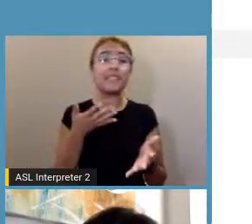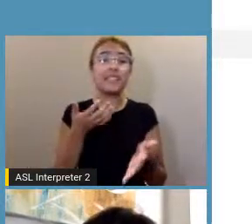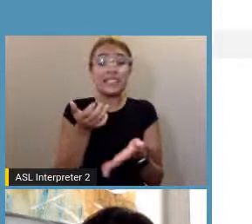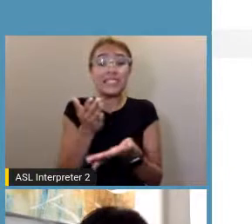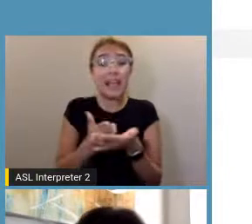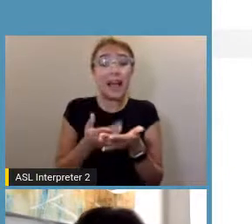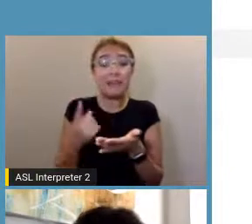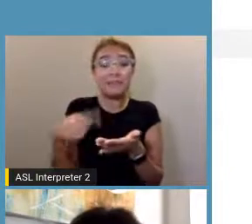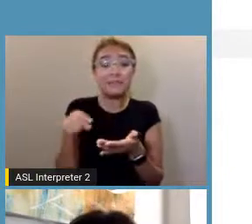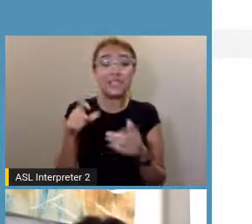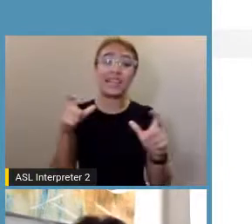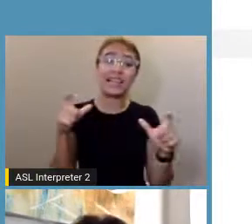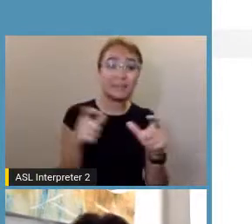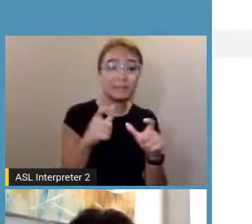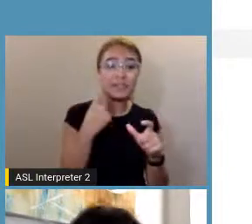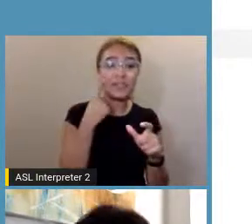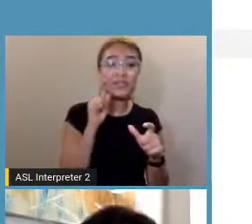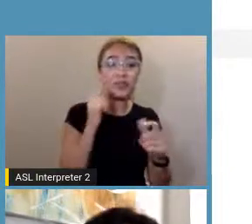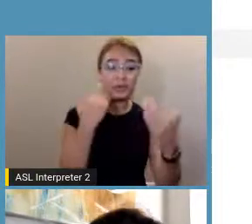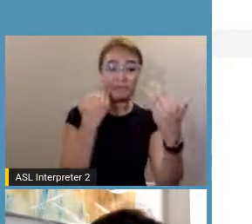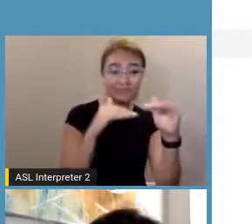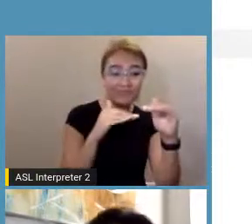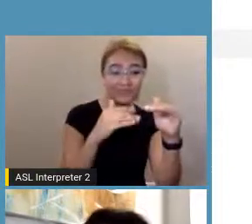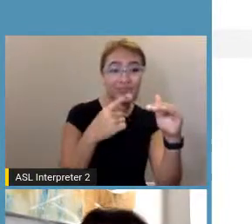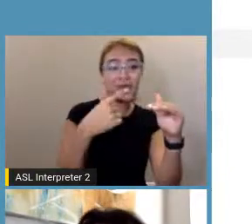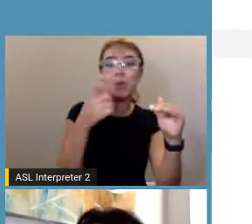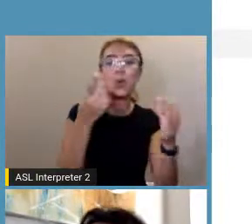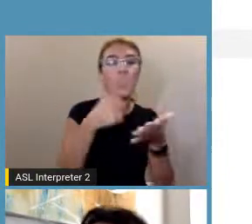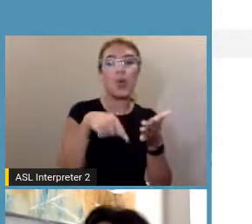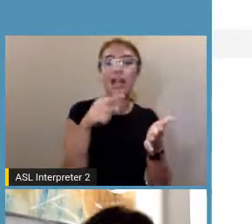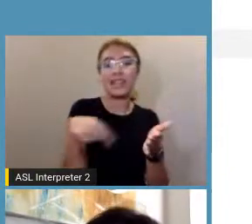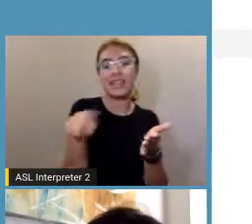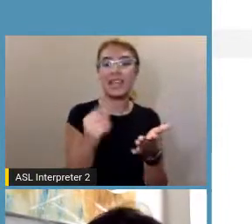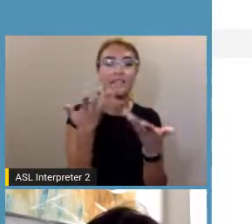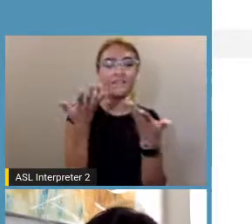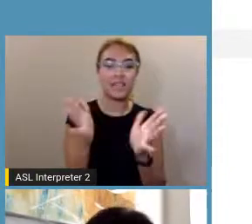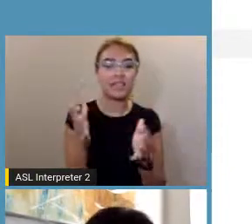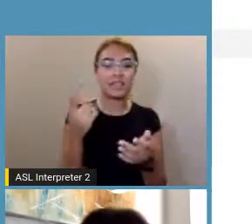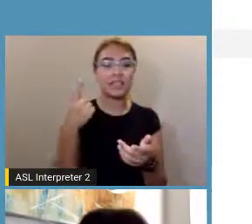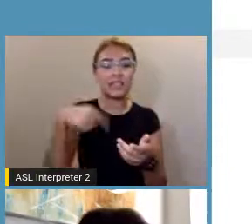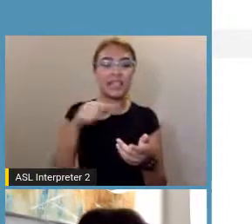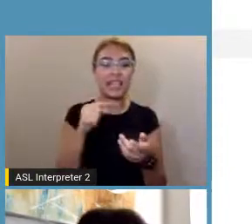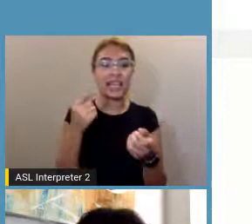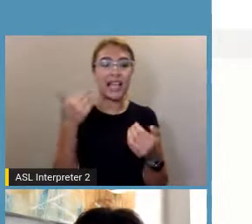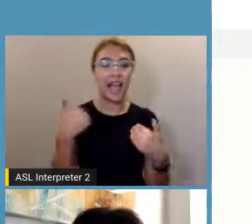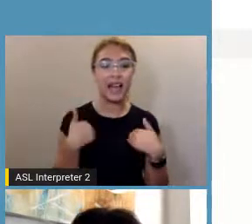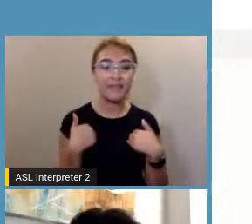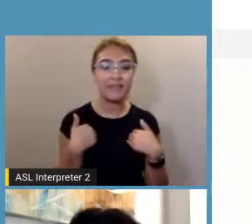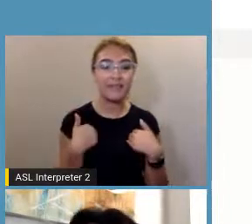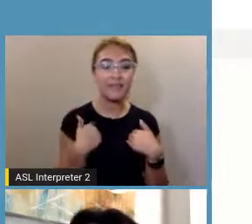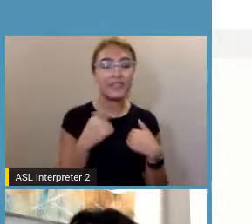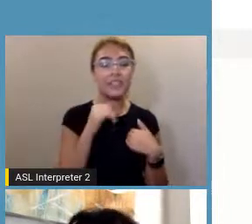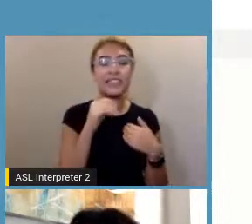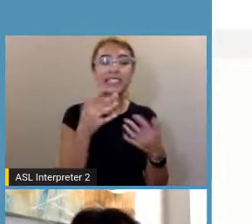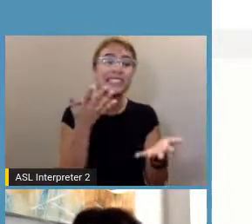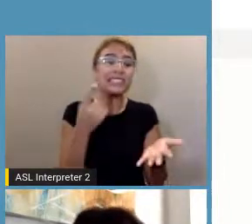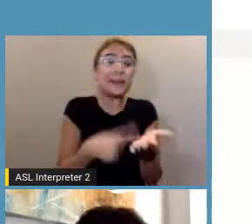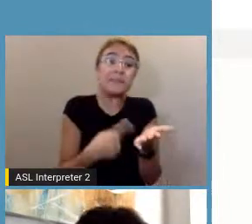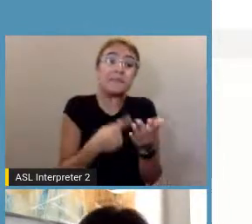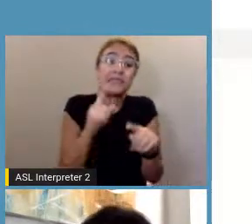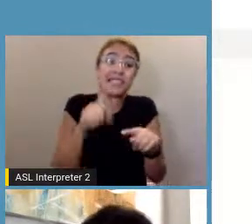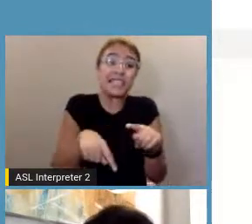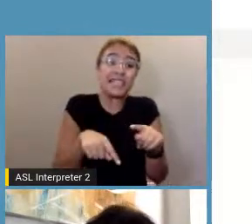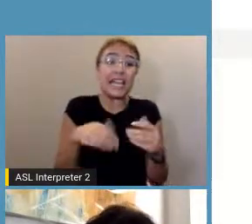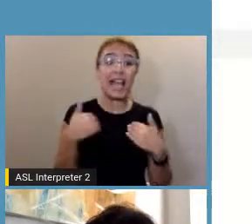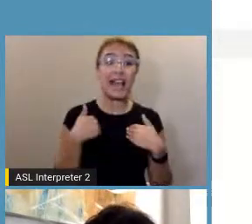very limited to what they already have done. The media you can show, some of them won't support video, sculptures out